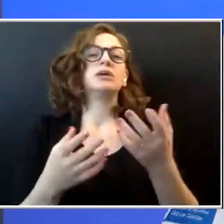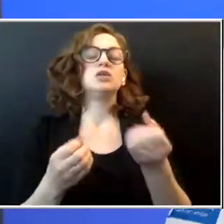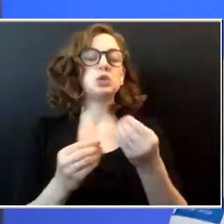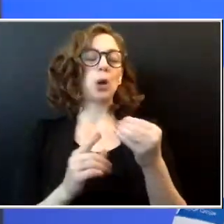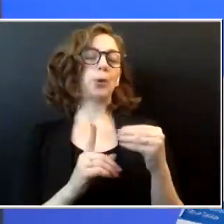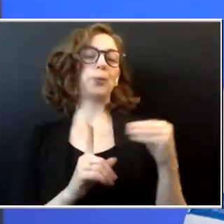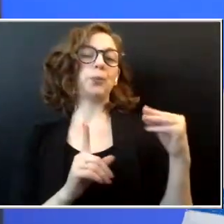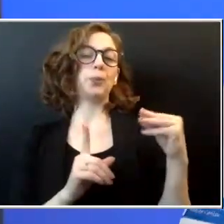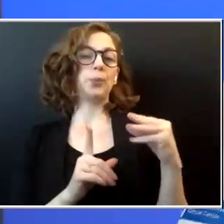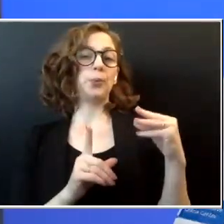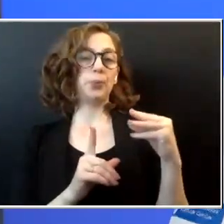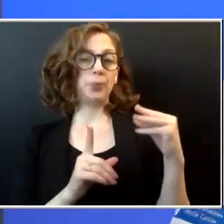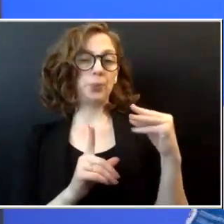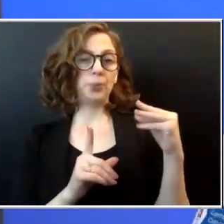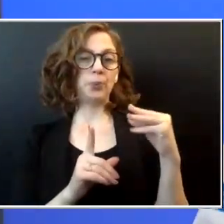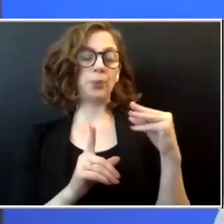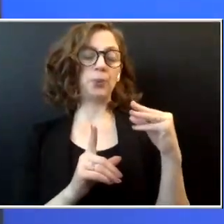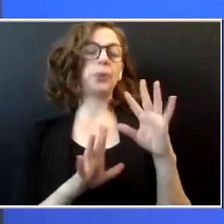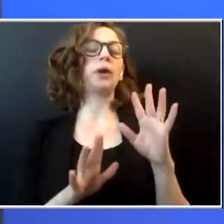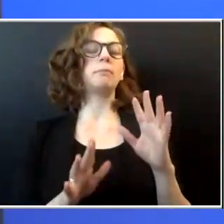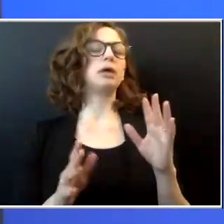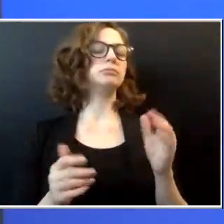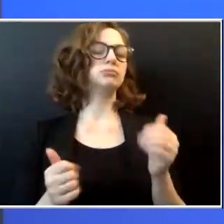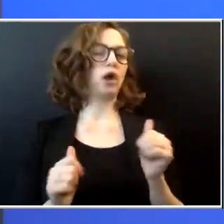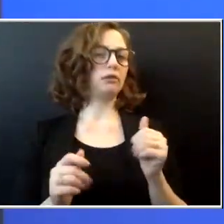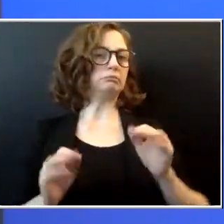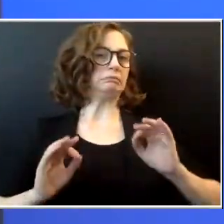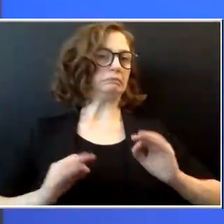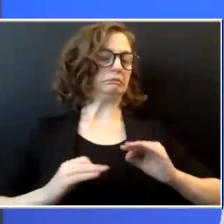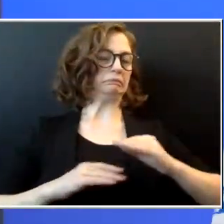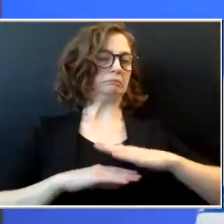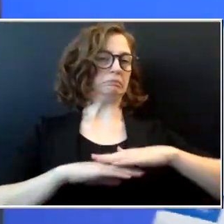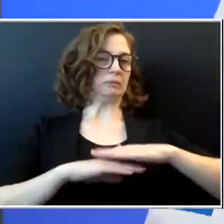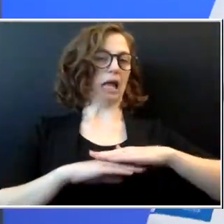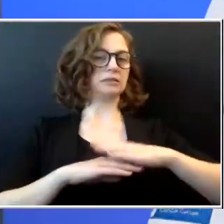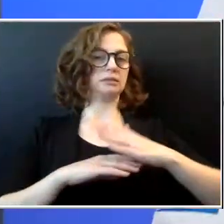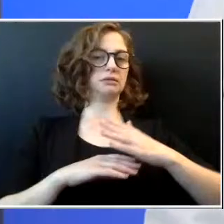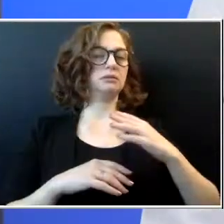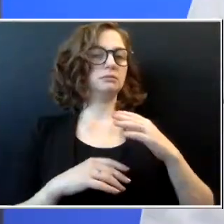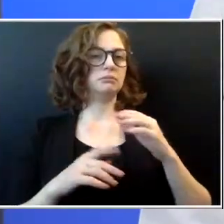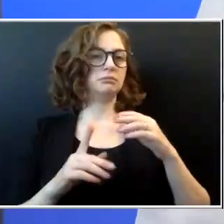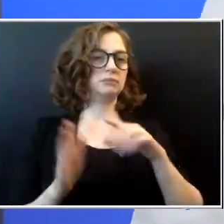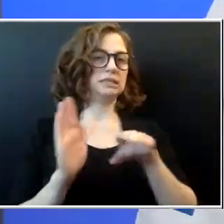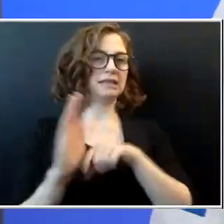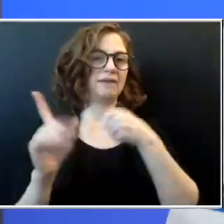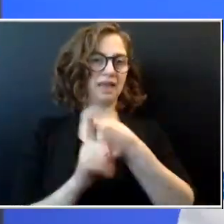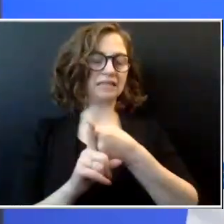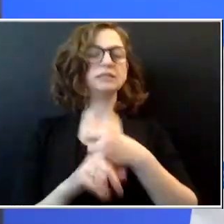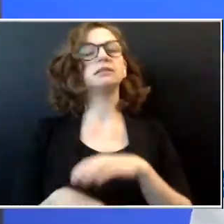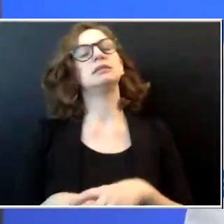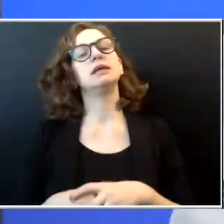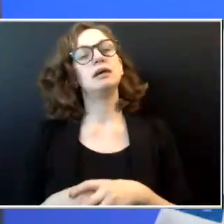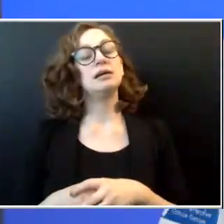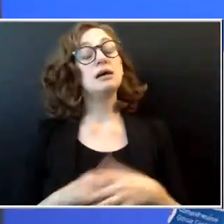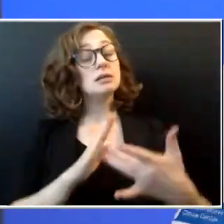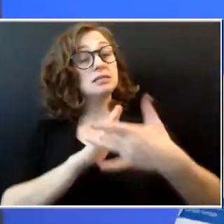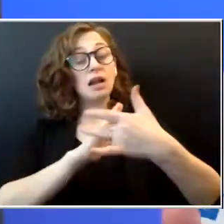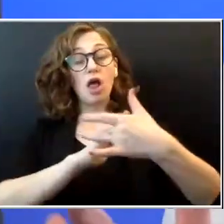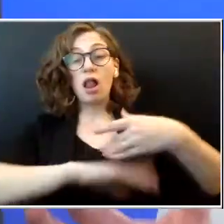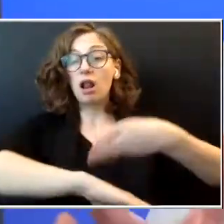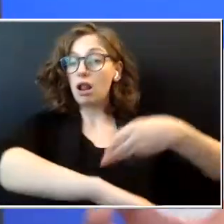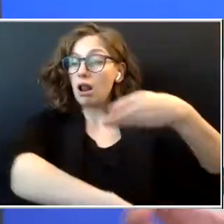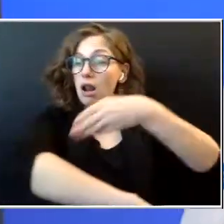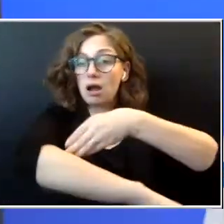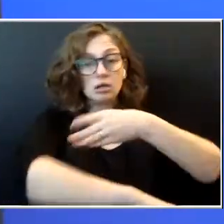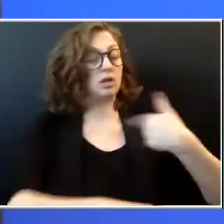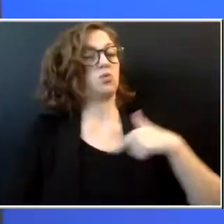to minimize side effects. Now, I would have to say, now, as technology has gotten much better and we're much more accurate, we